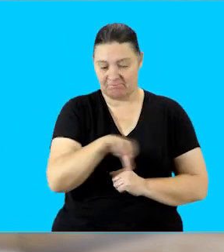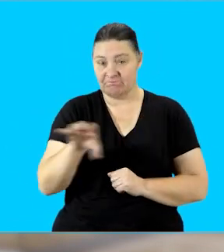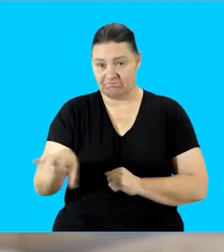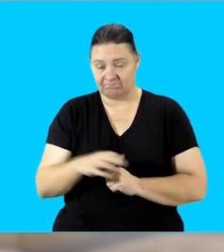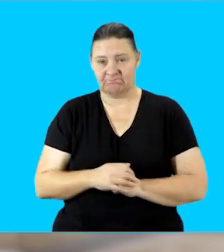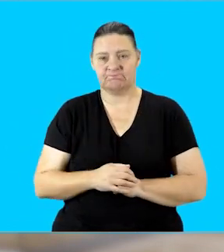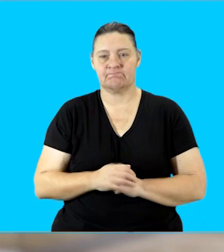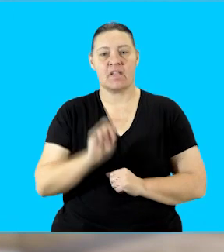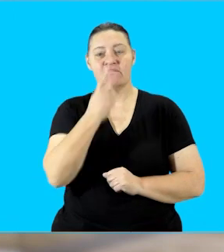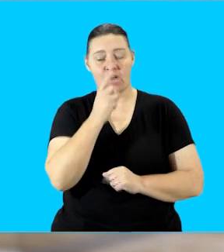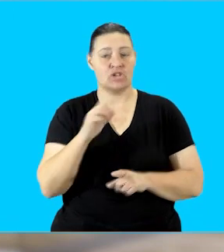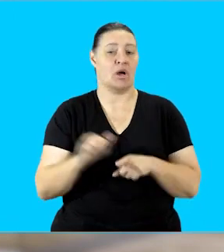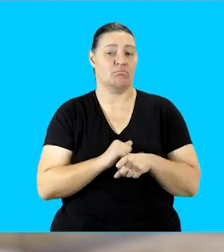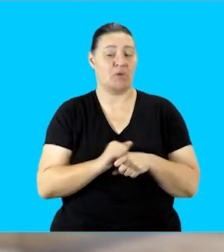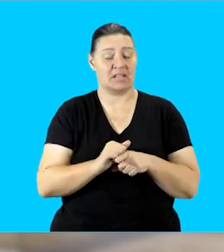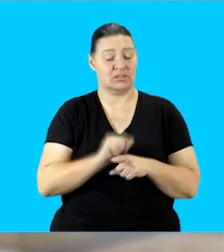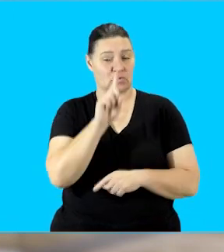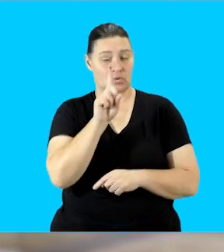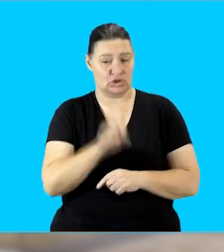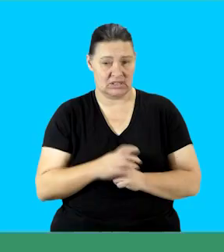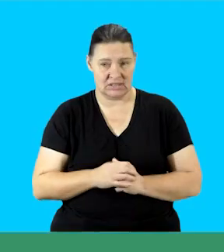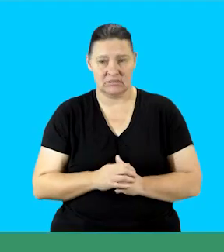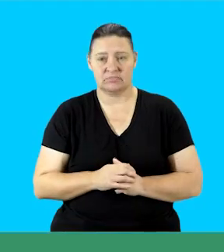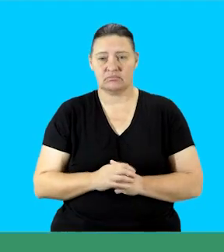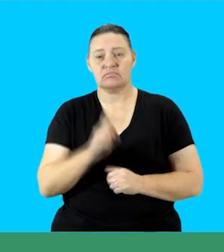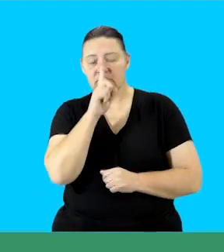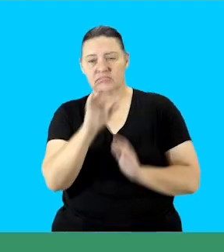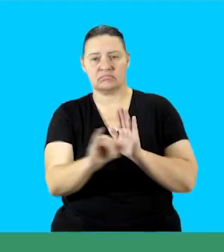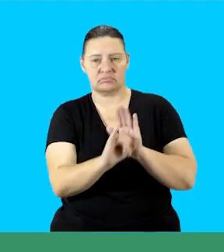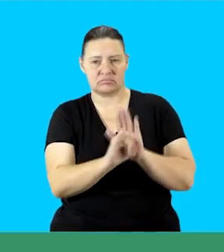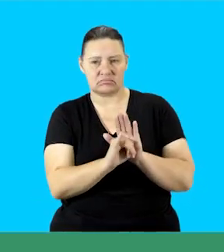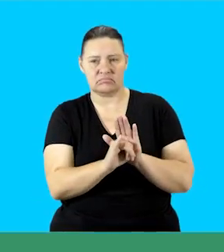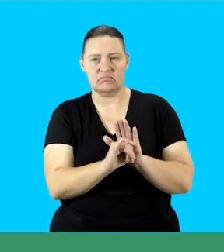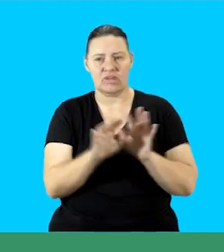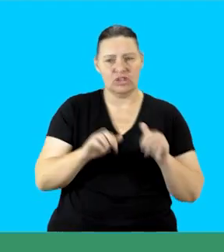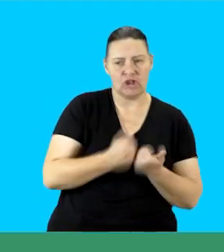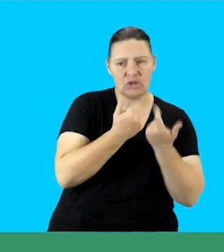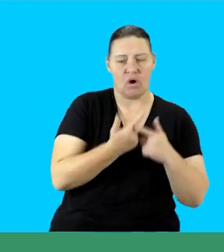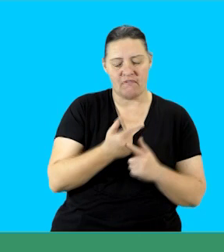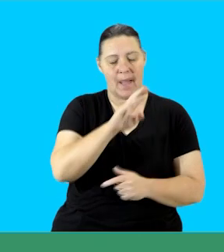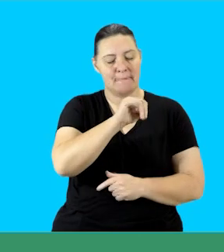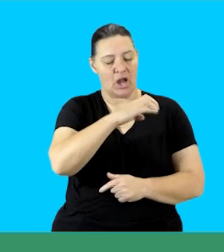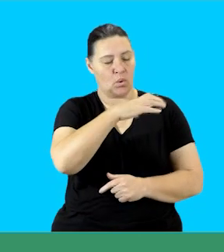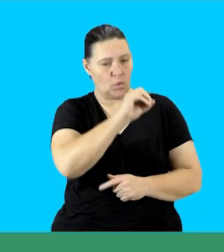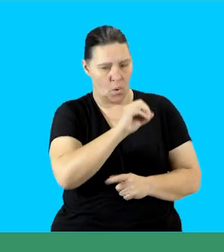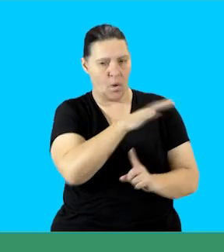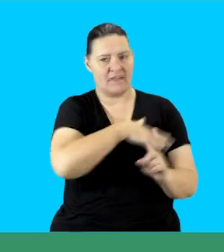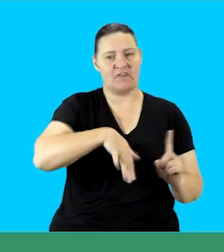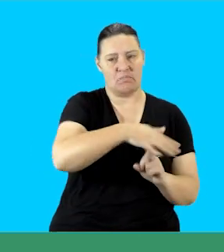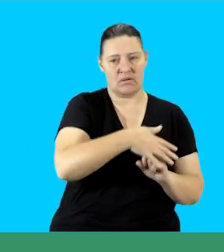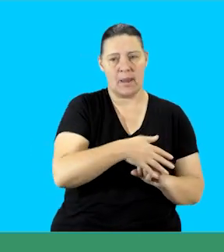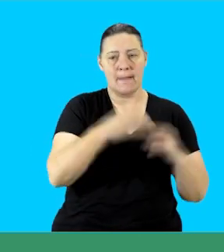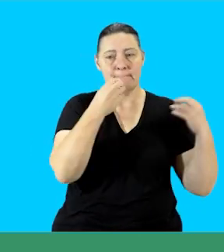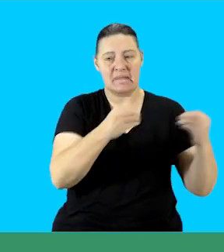Now let's look at our first practice question. We need to identify the challenges of the micro environment that affect businesses